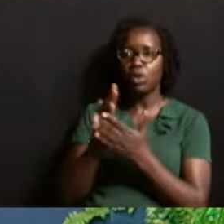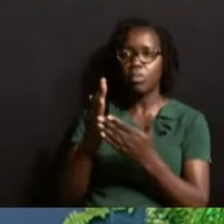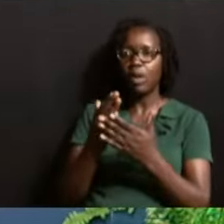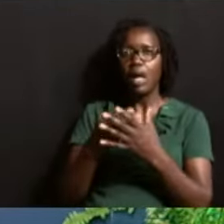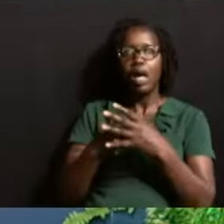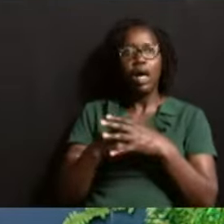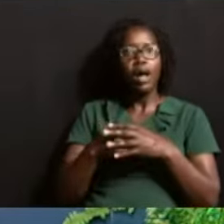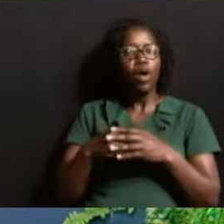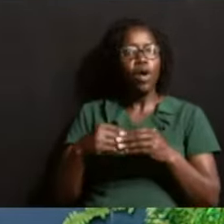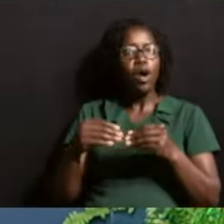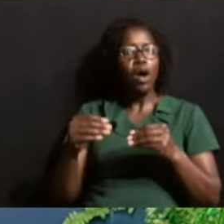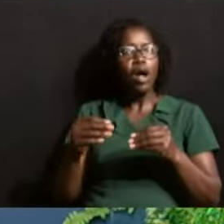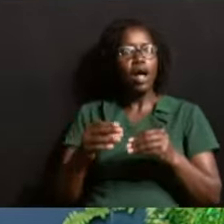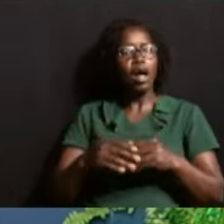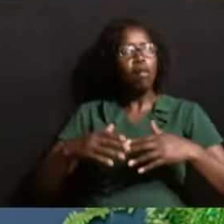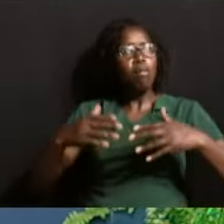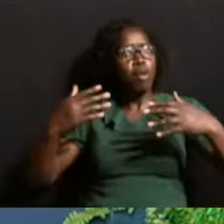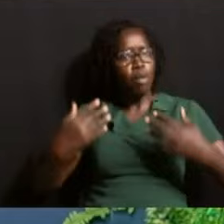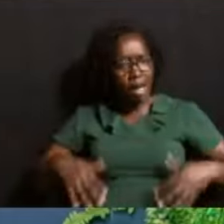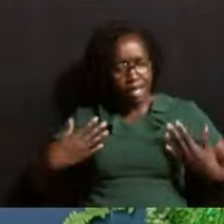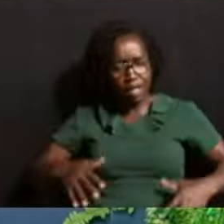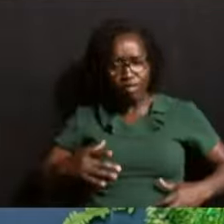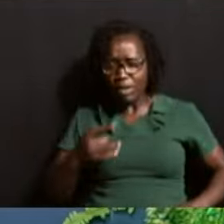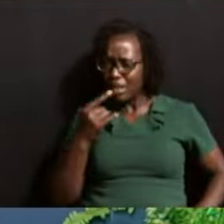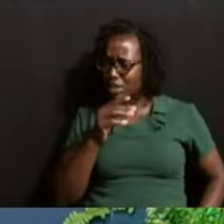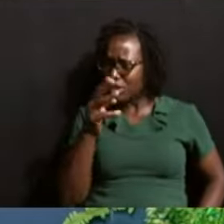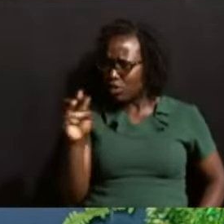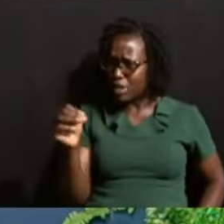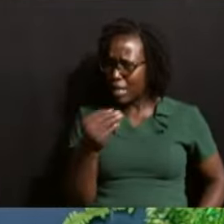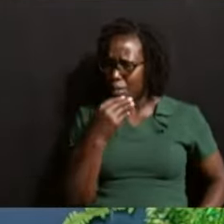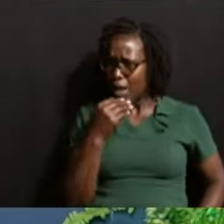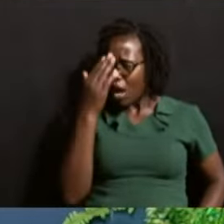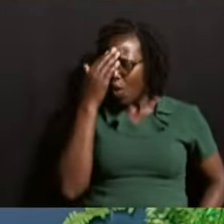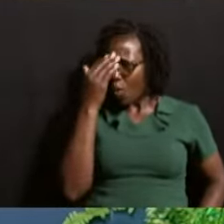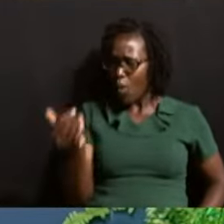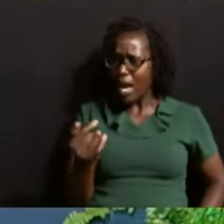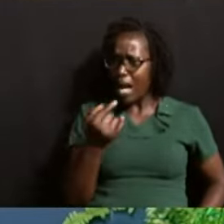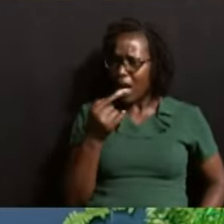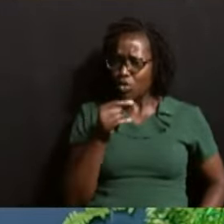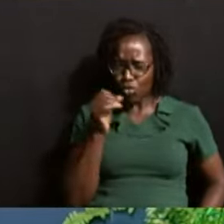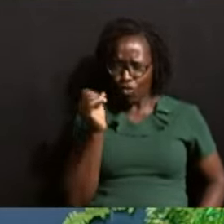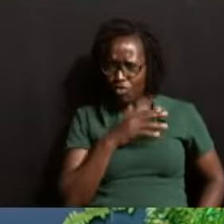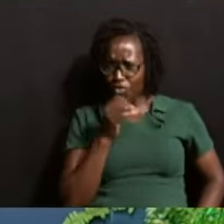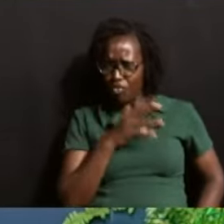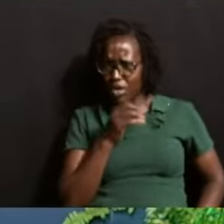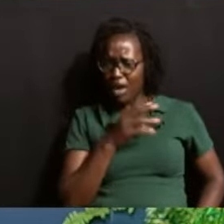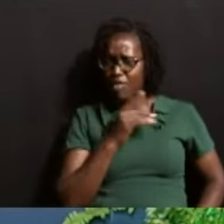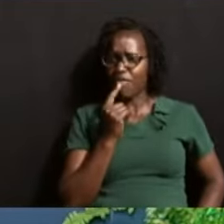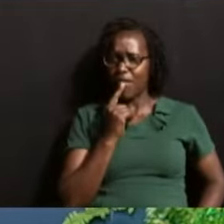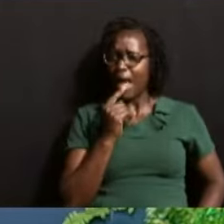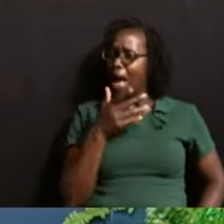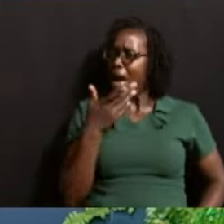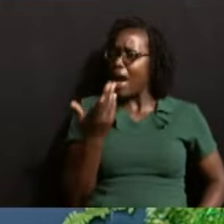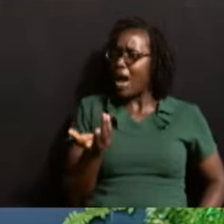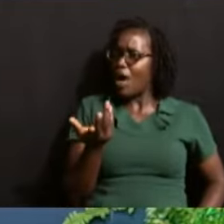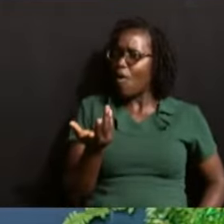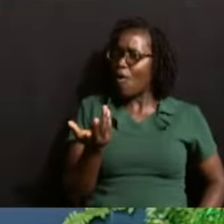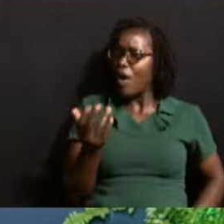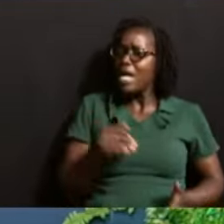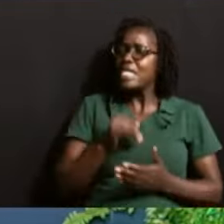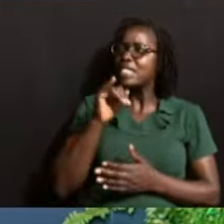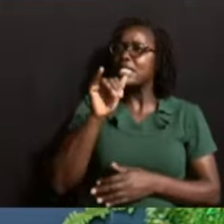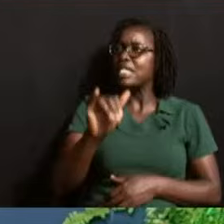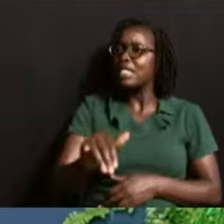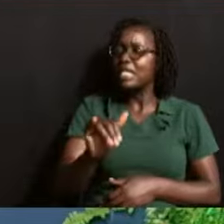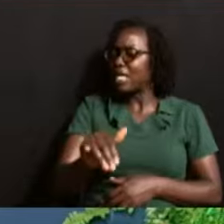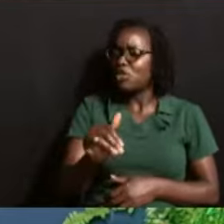calm. But he said to them, why are you so fearful? How is it that you